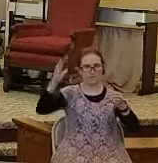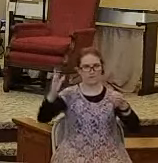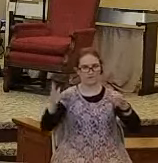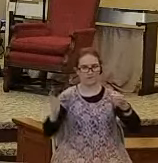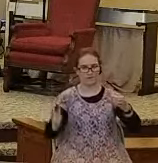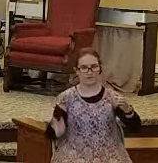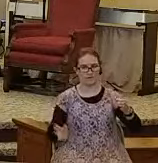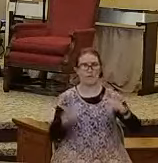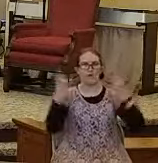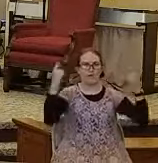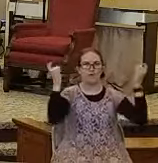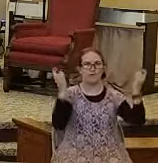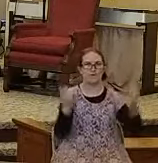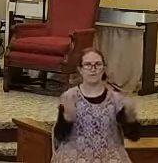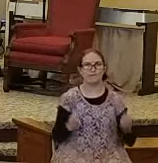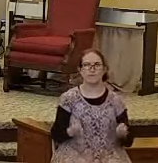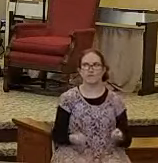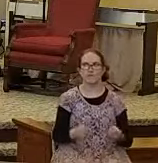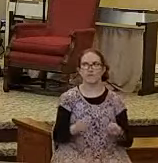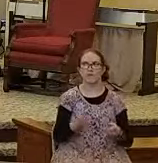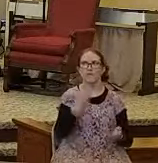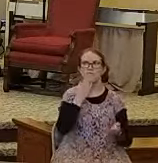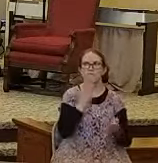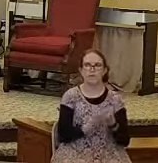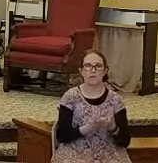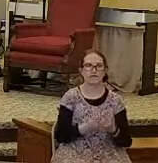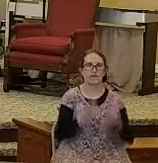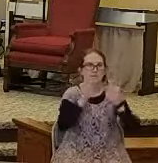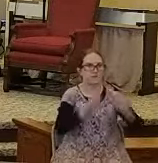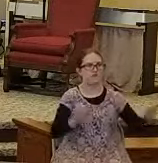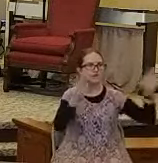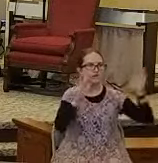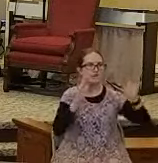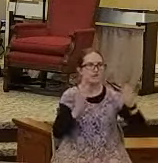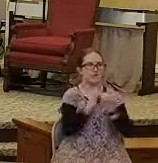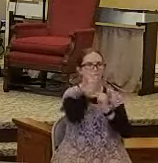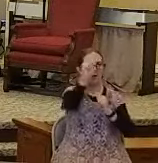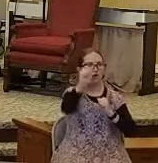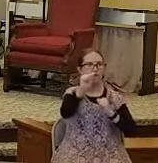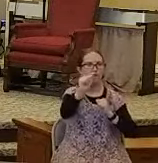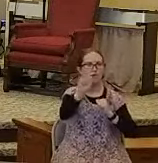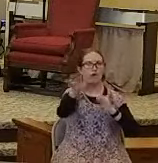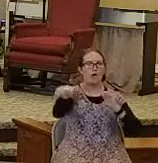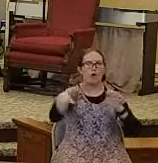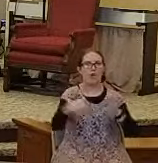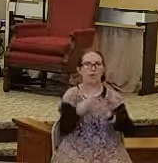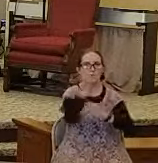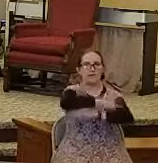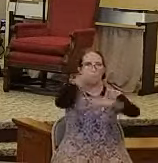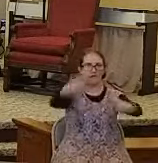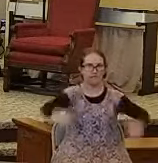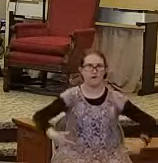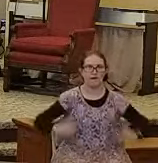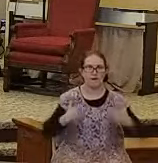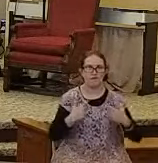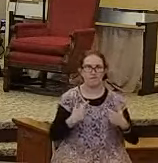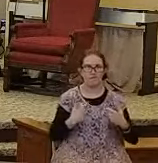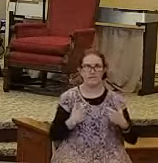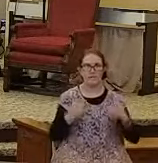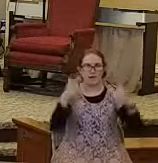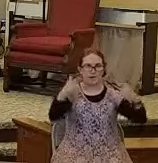runneth over. Hallelujah. Surely goodness and mercy shall follow me all the days of my